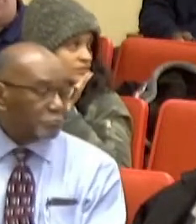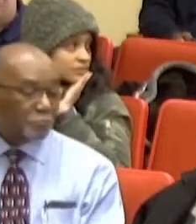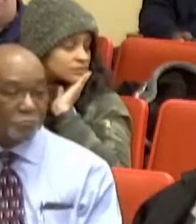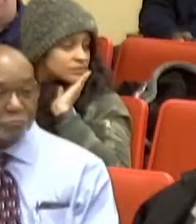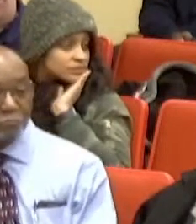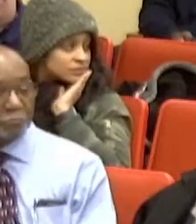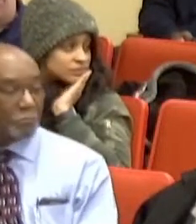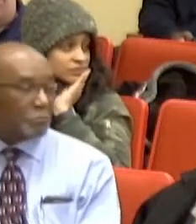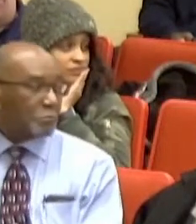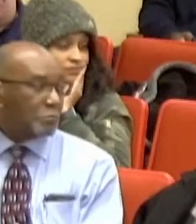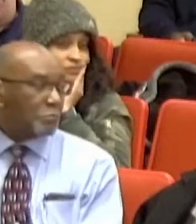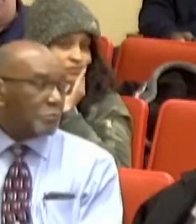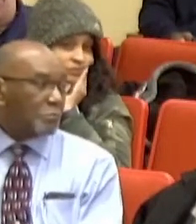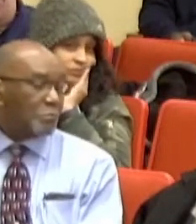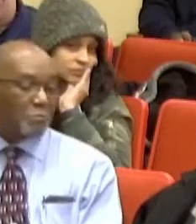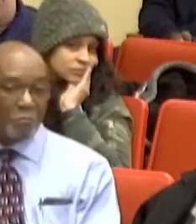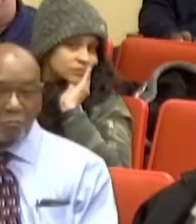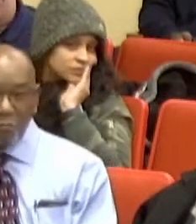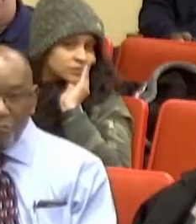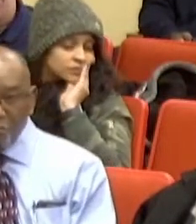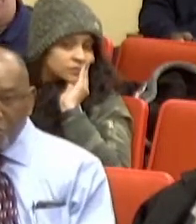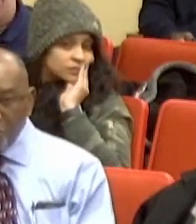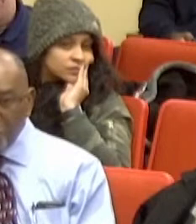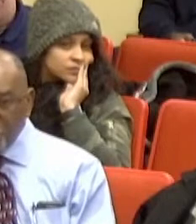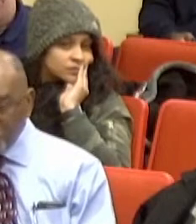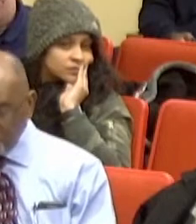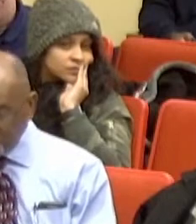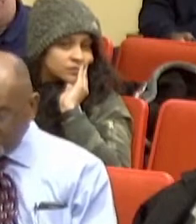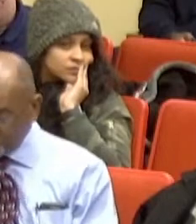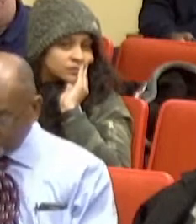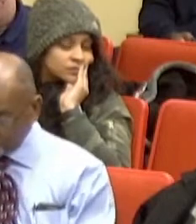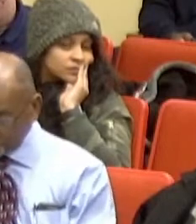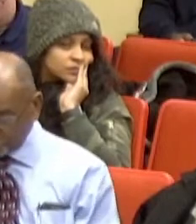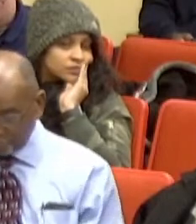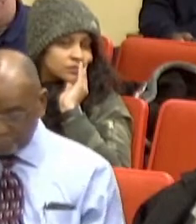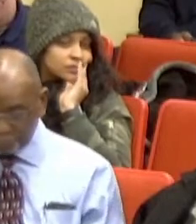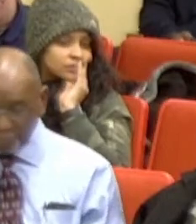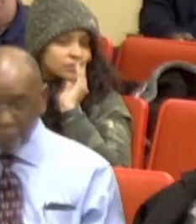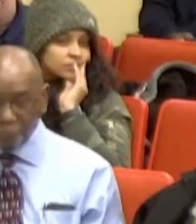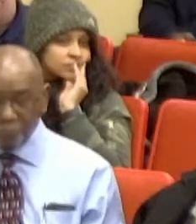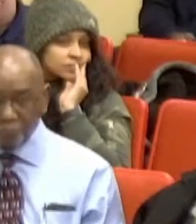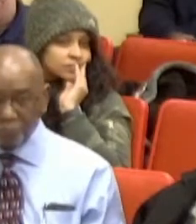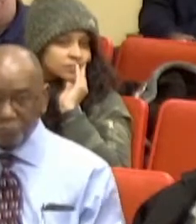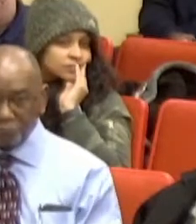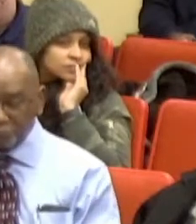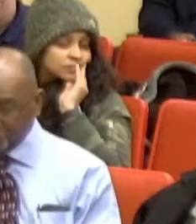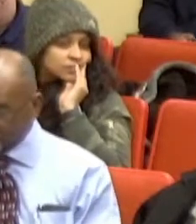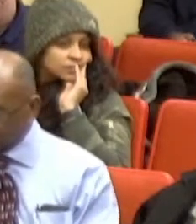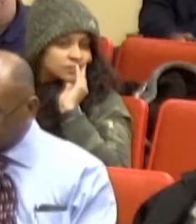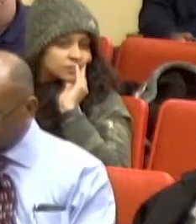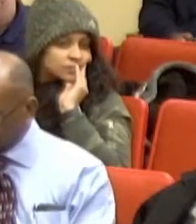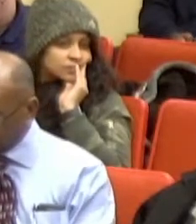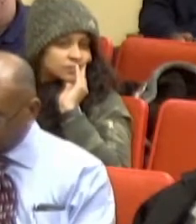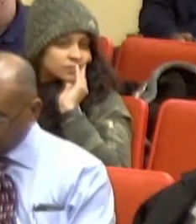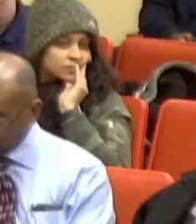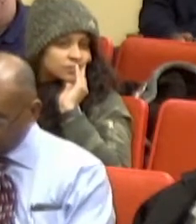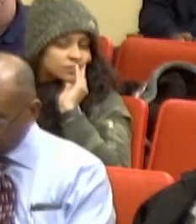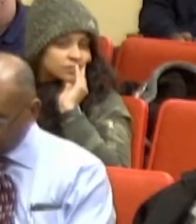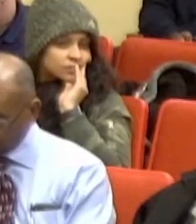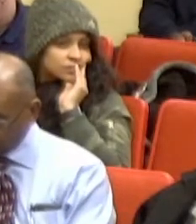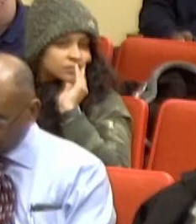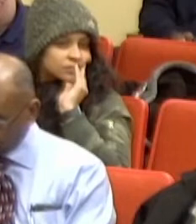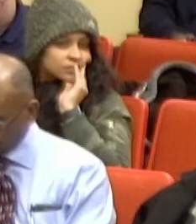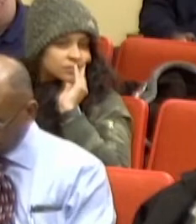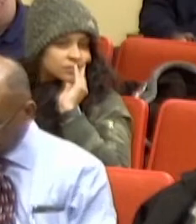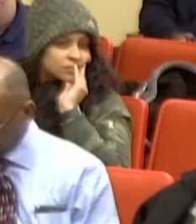already taking place. Have you seen the draft? They have a buffer. Yes, and you'll notice on this new draft with this buffer, there's only